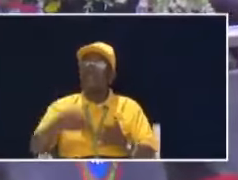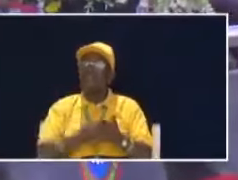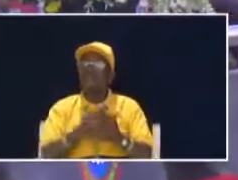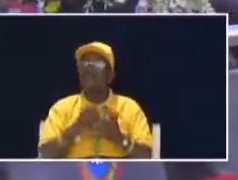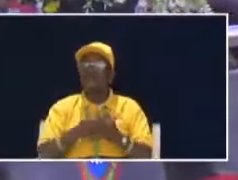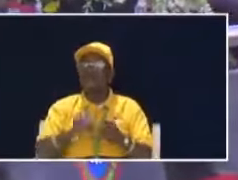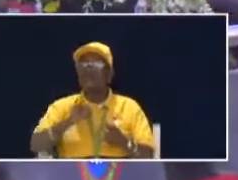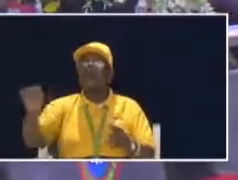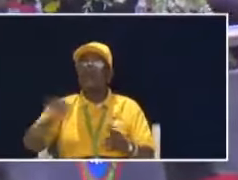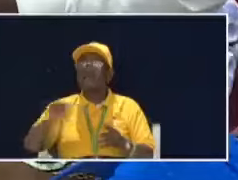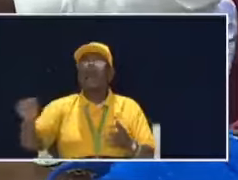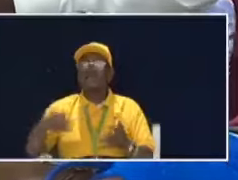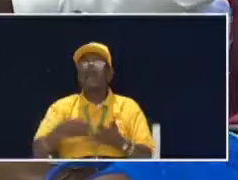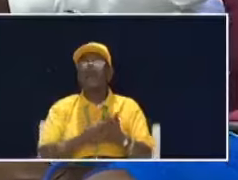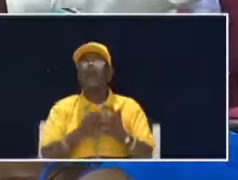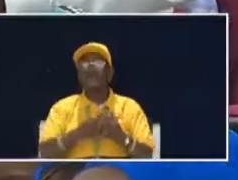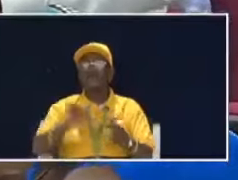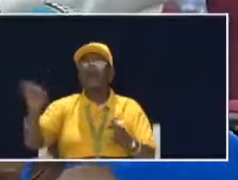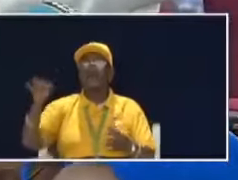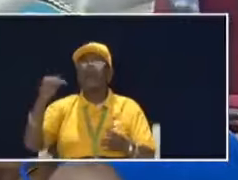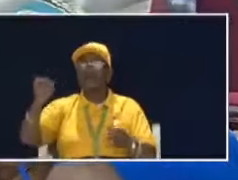A new beginning of joy,